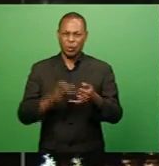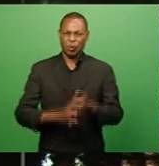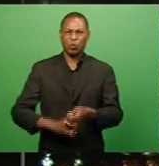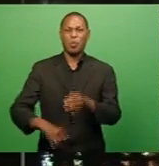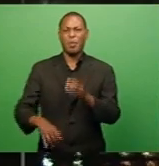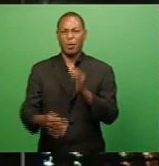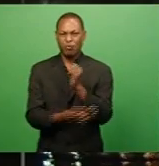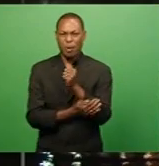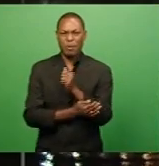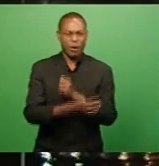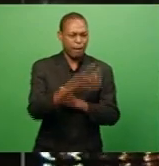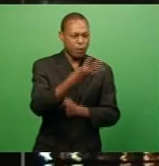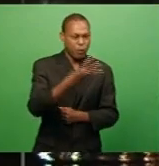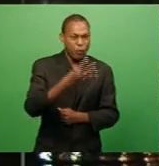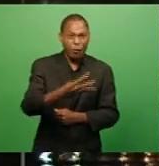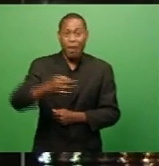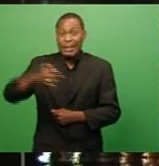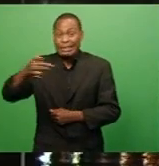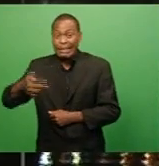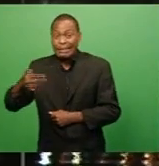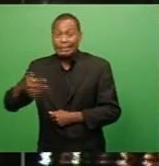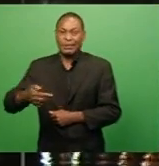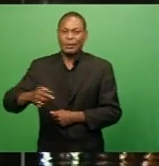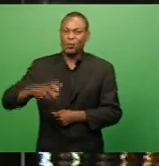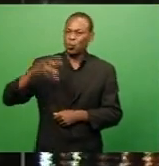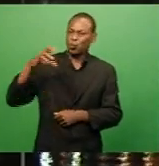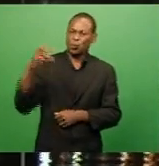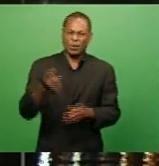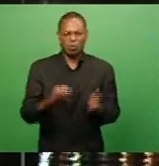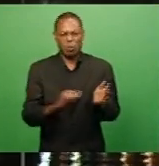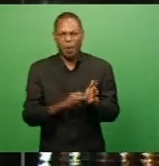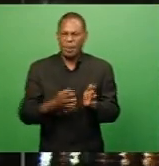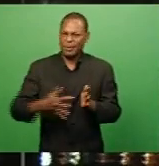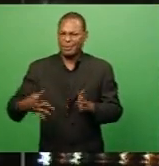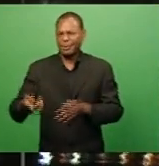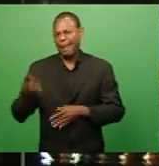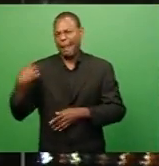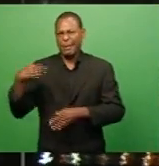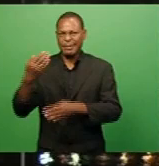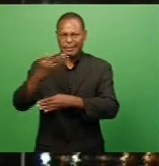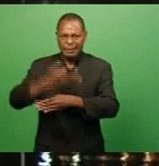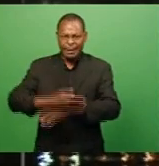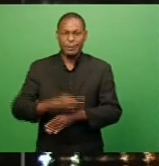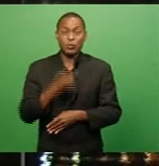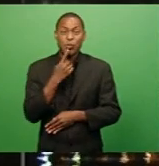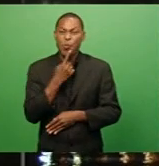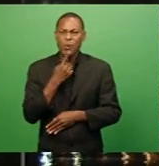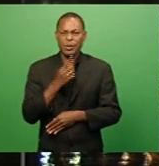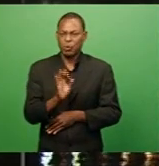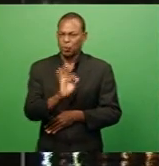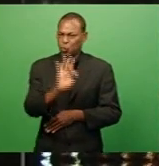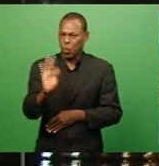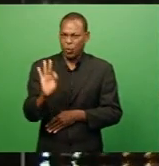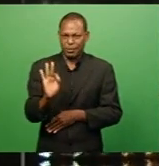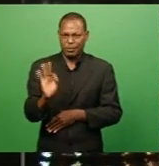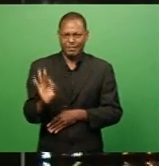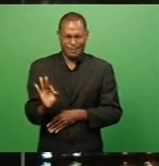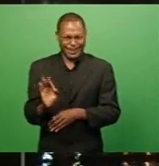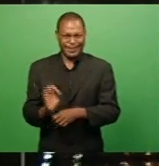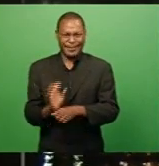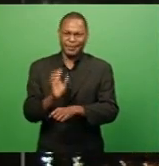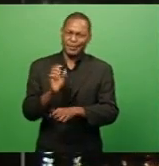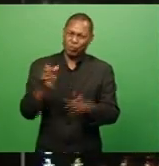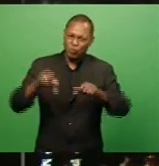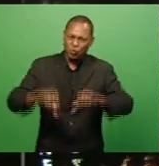a 44-19 win over the Rebels last night. The Reds remain unbeaten after round 6 with